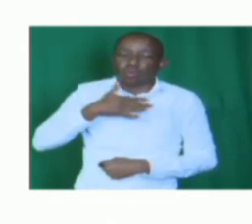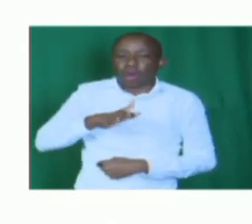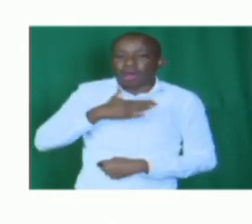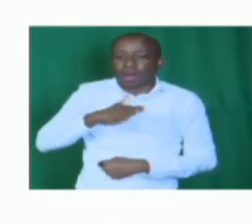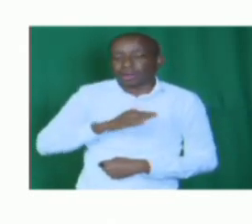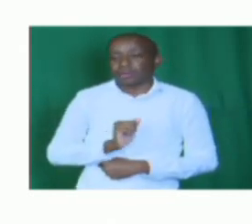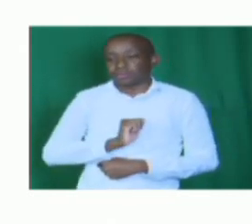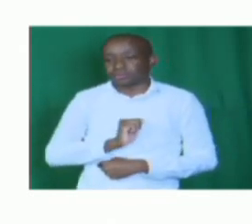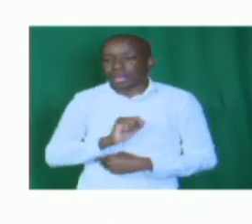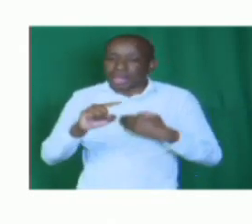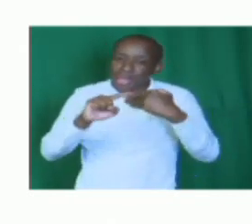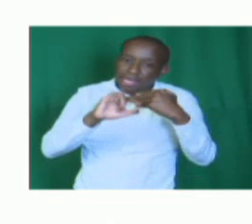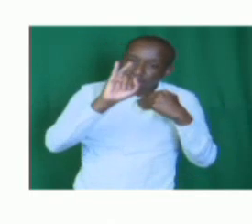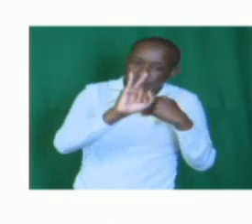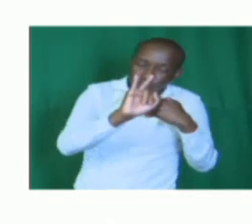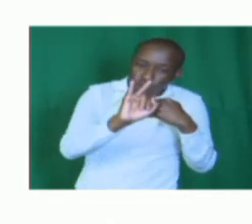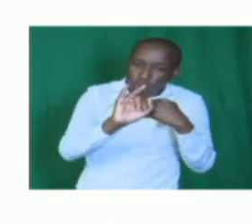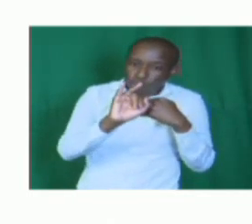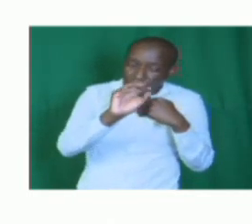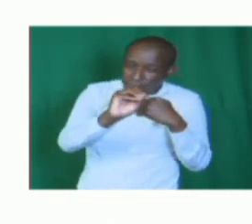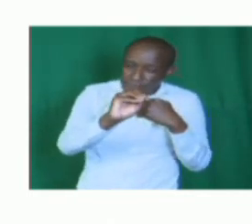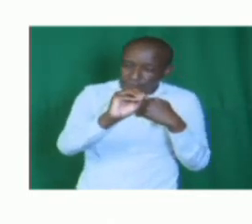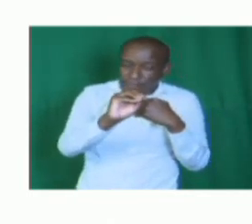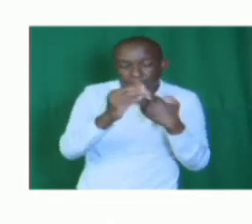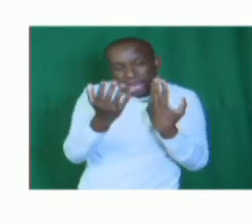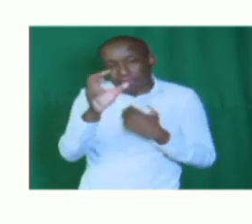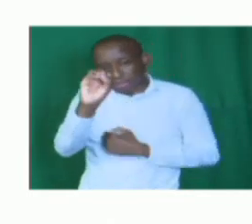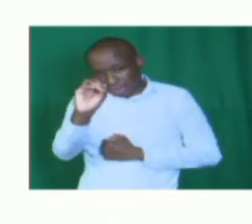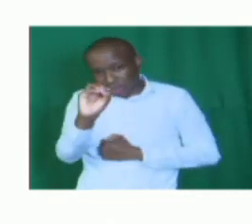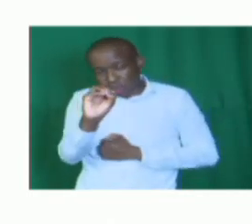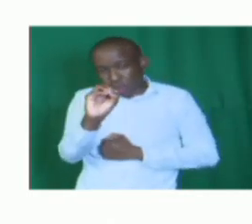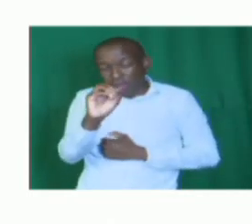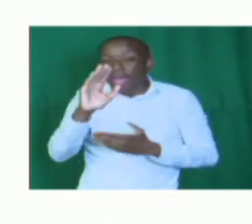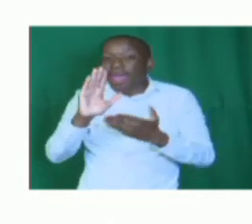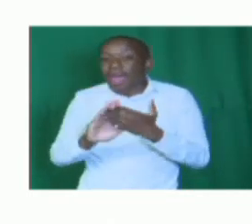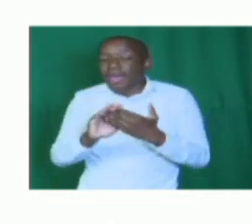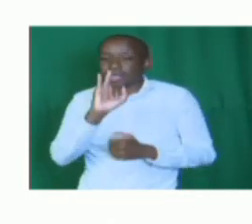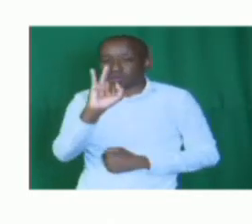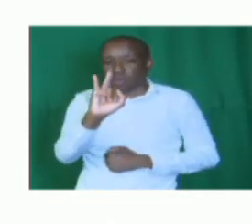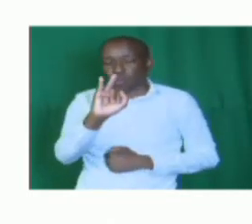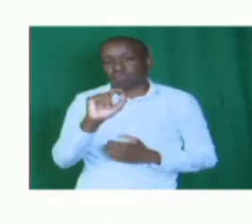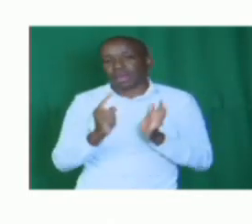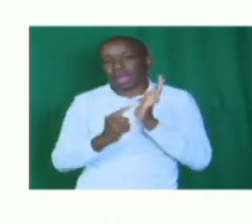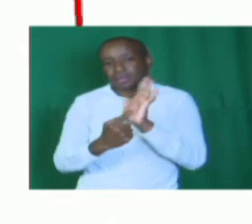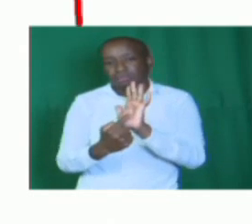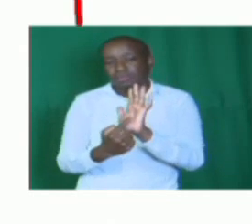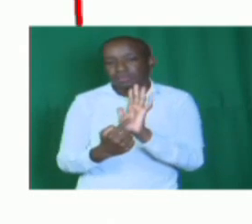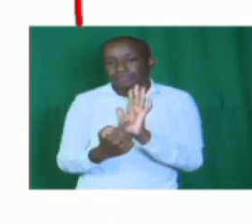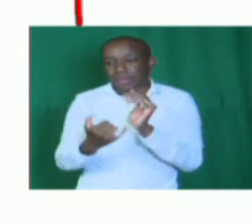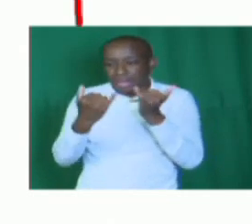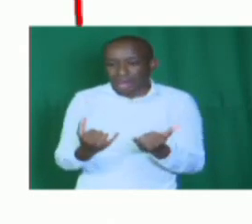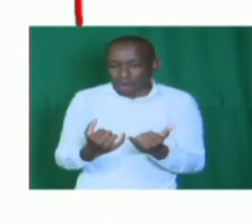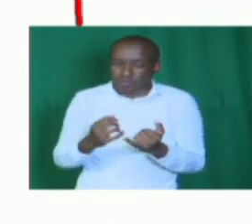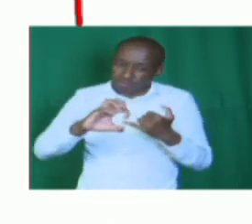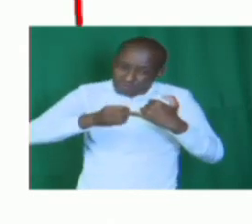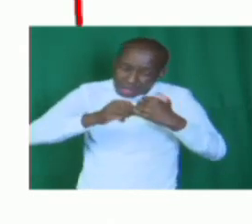your -2, a 0, and a 2, for instance, and then you would try to